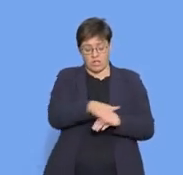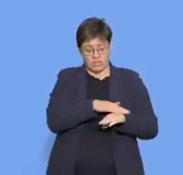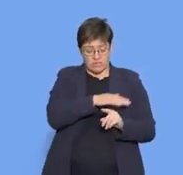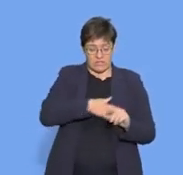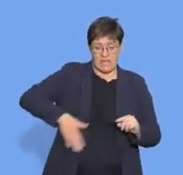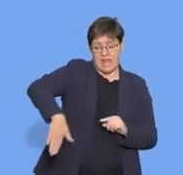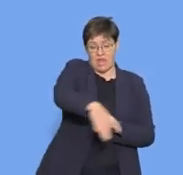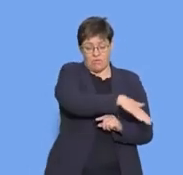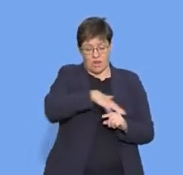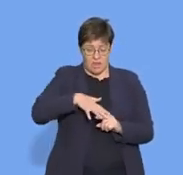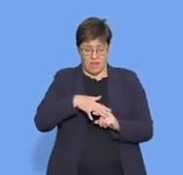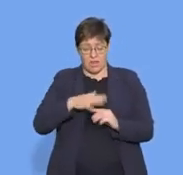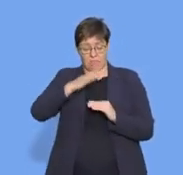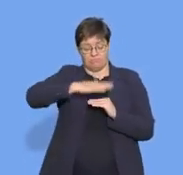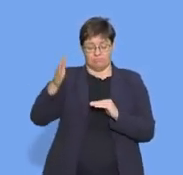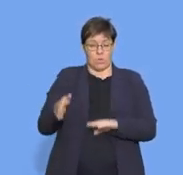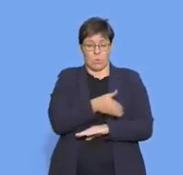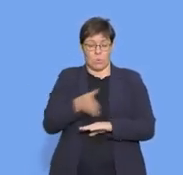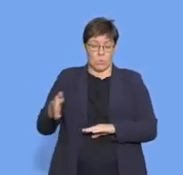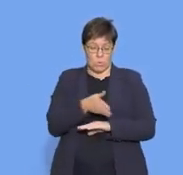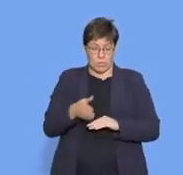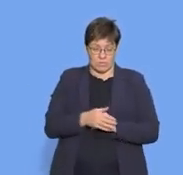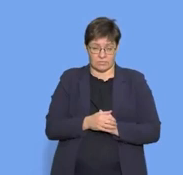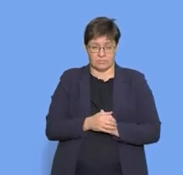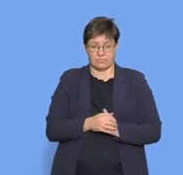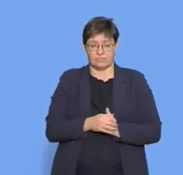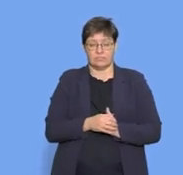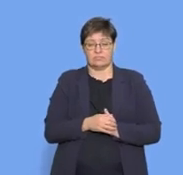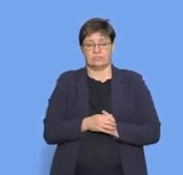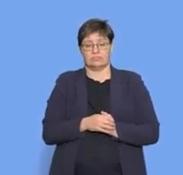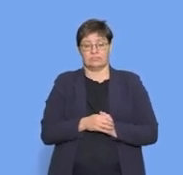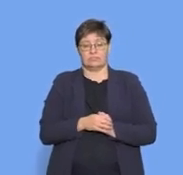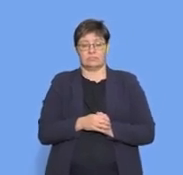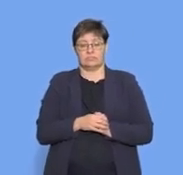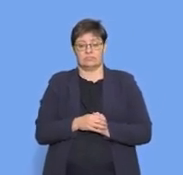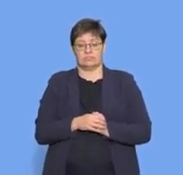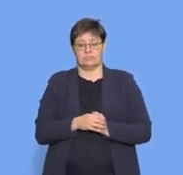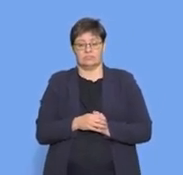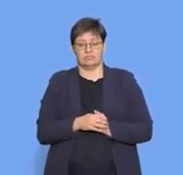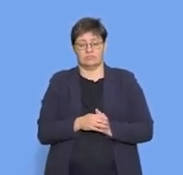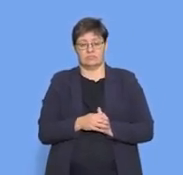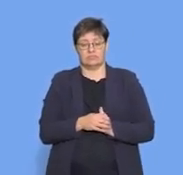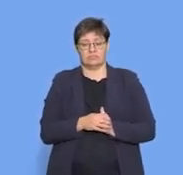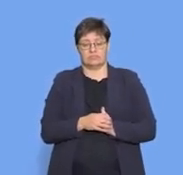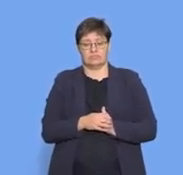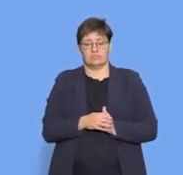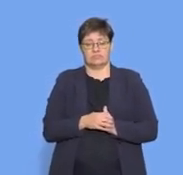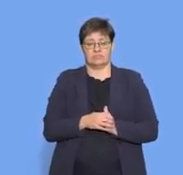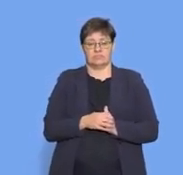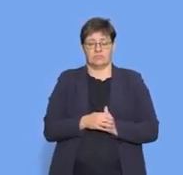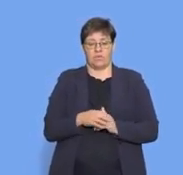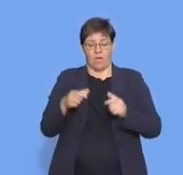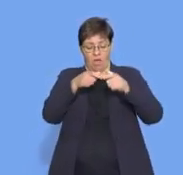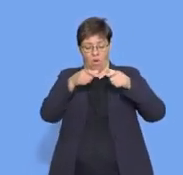the whole surface area of this particular rectangular prism, where I have excluded